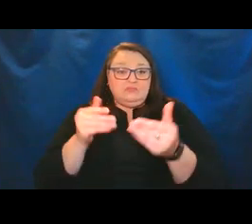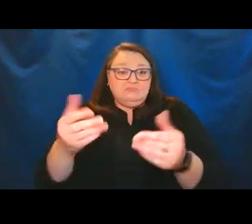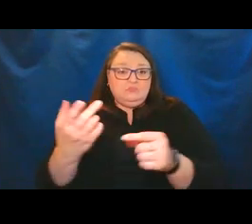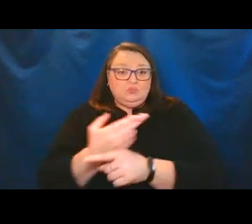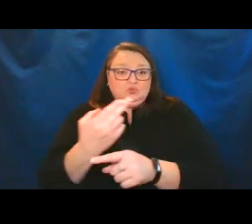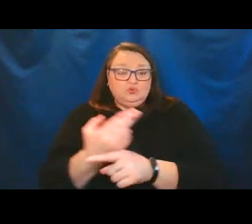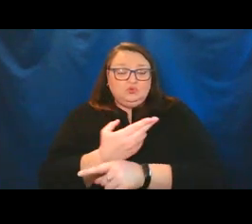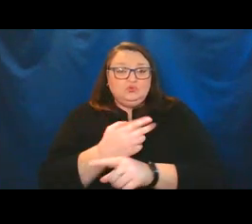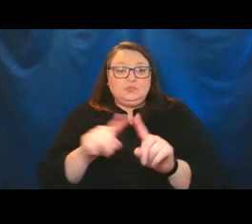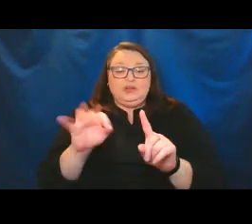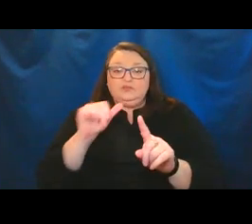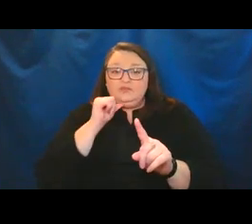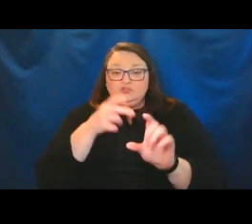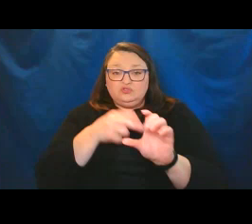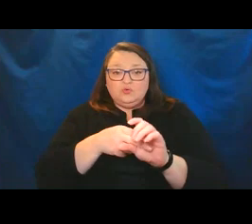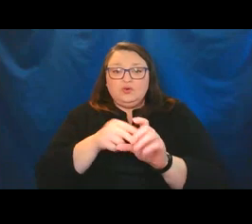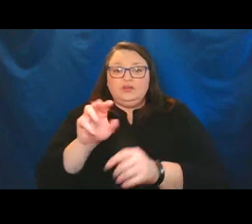but menti.com